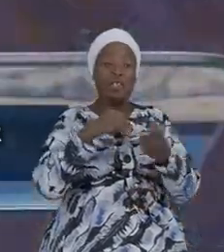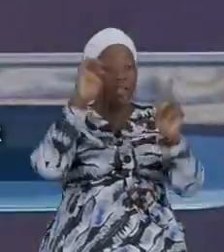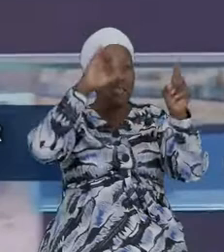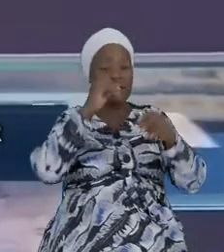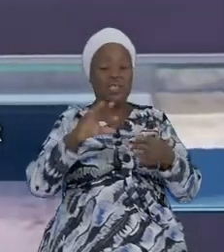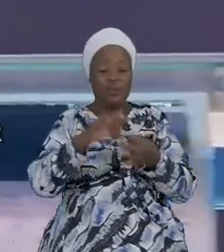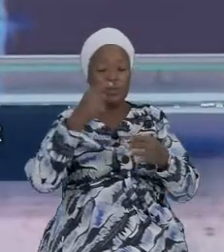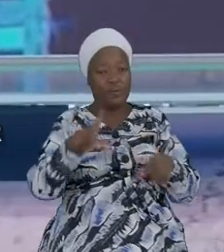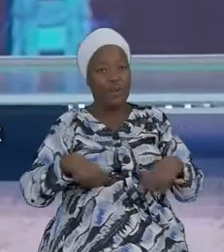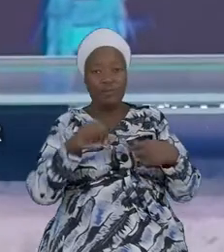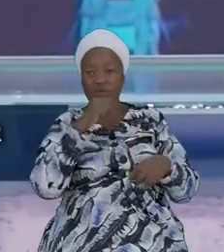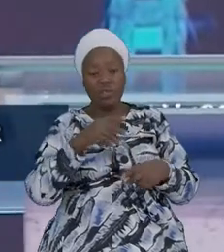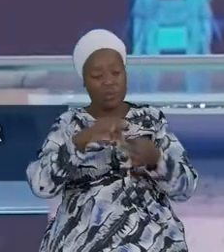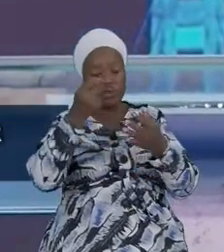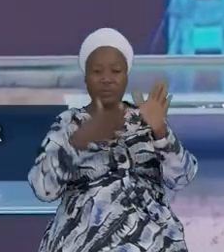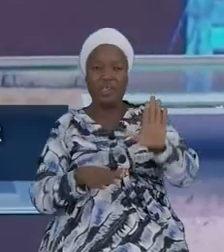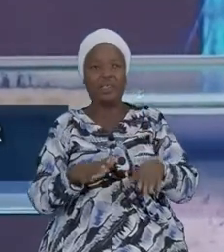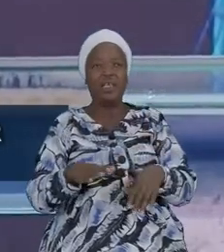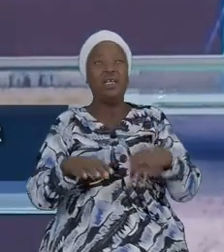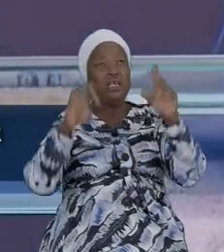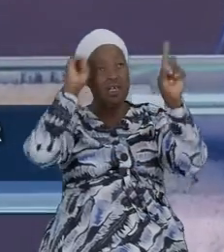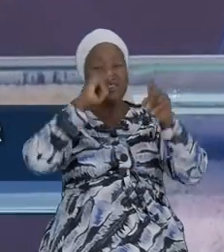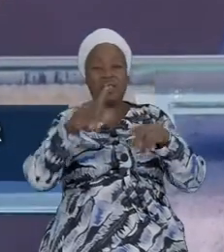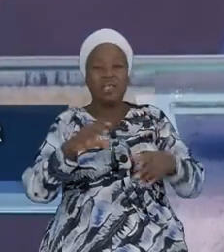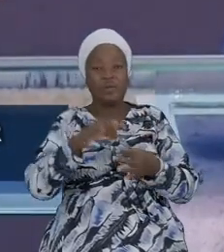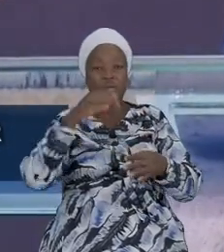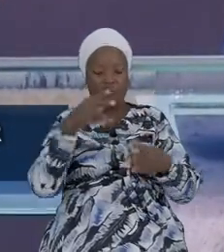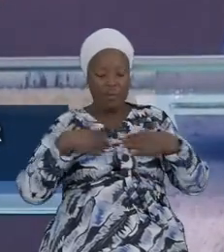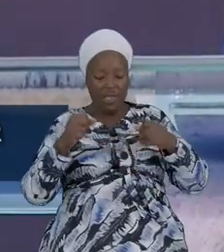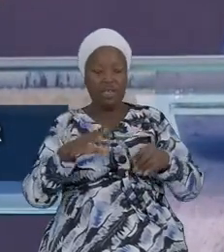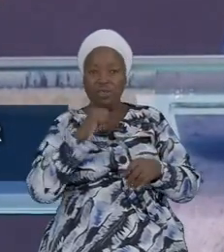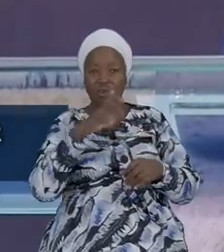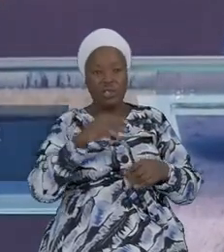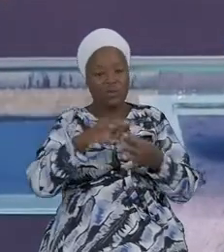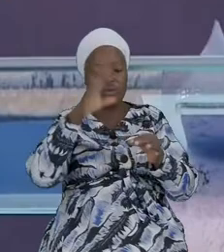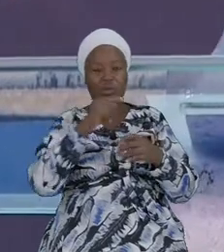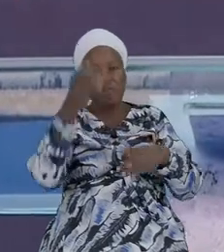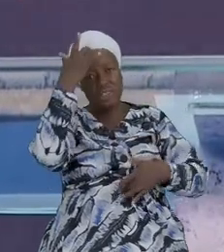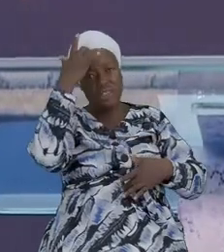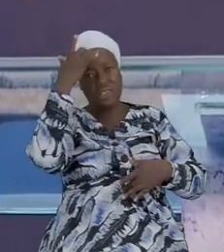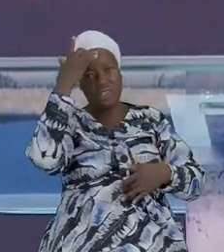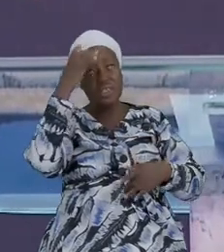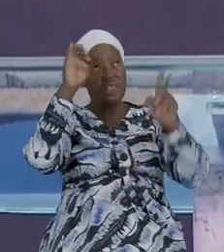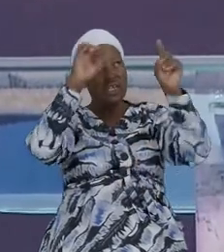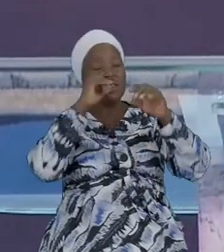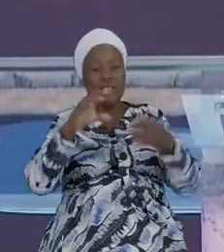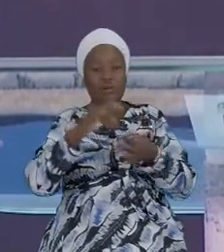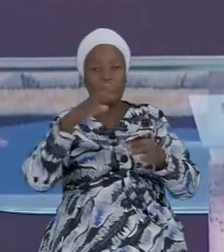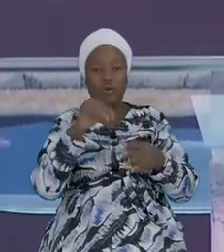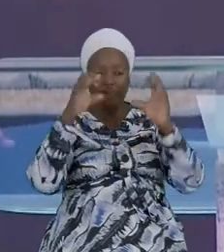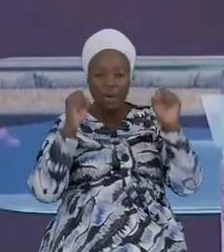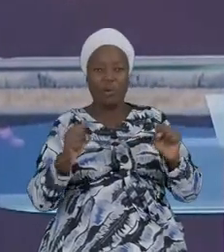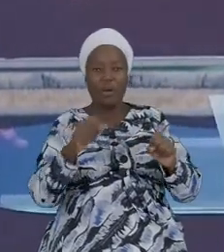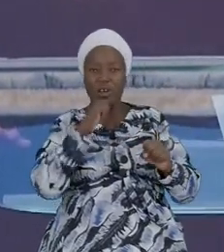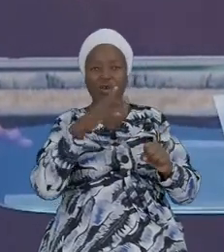the Spirit of death. It's the Spirit of healing, not the Spirit of sickness. It's the Spirit of